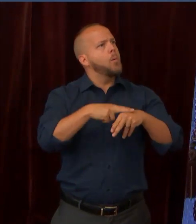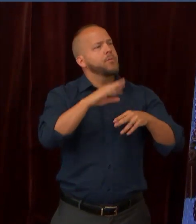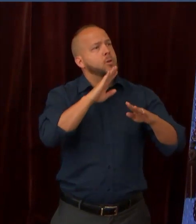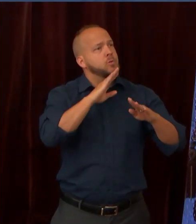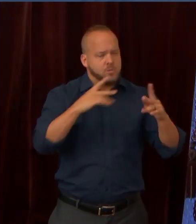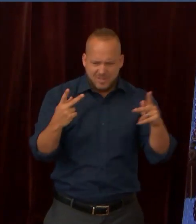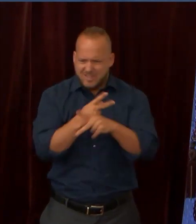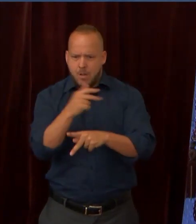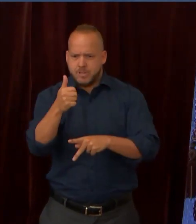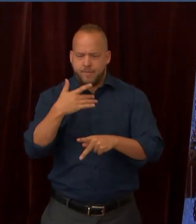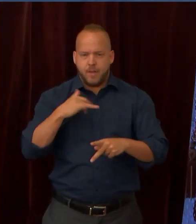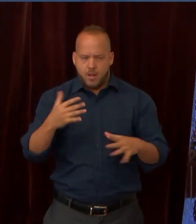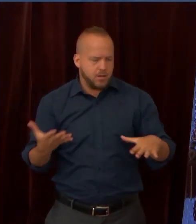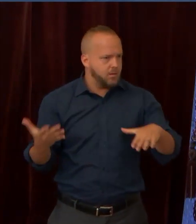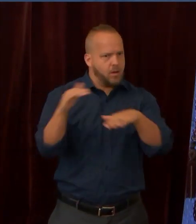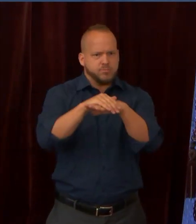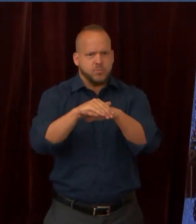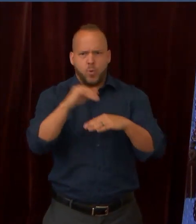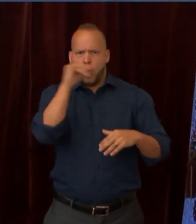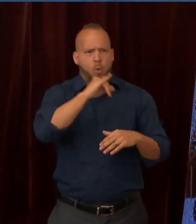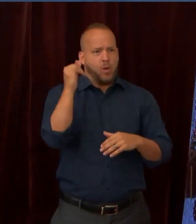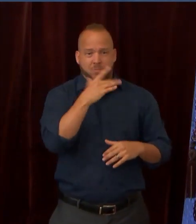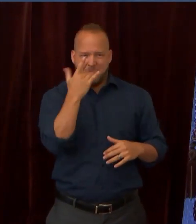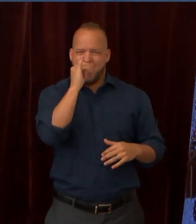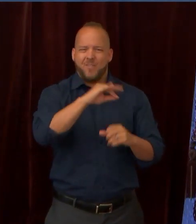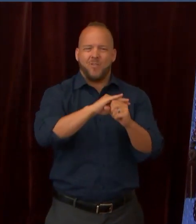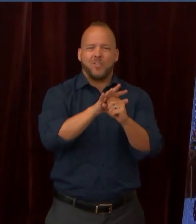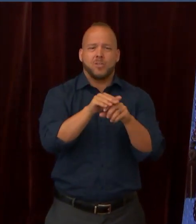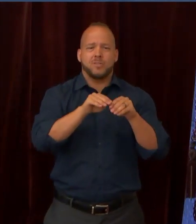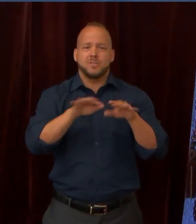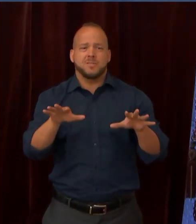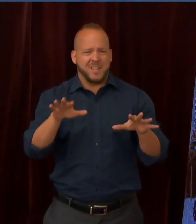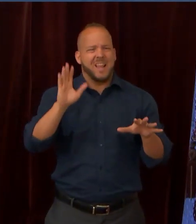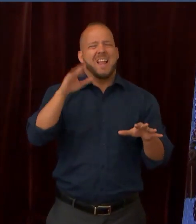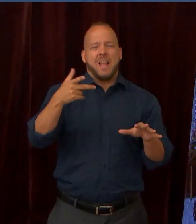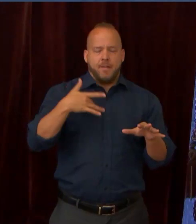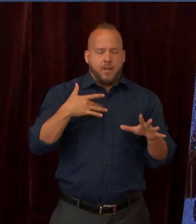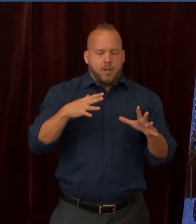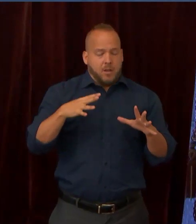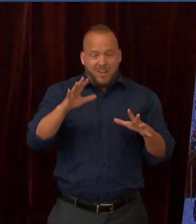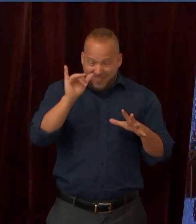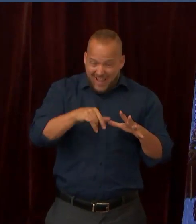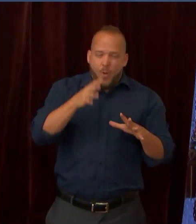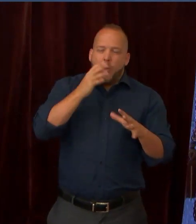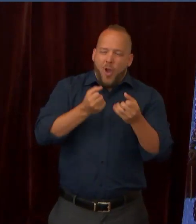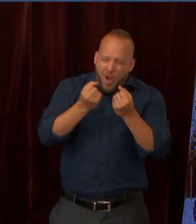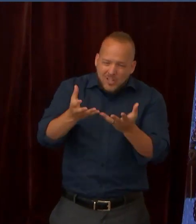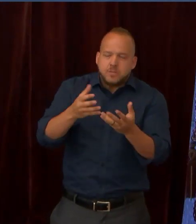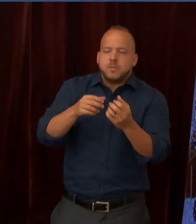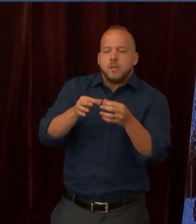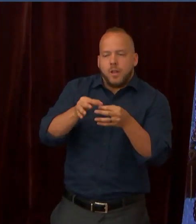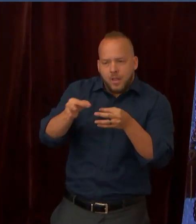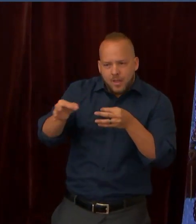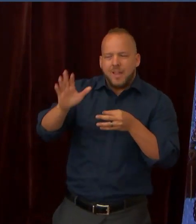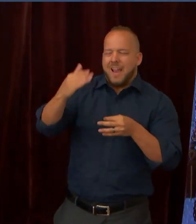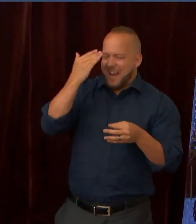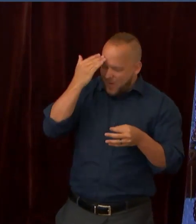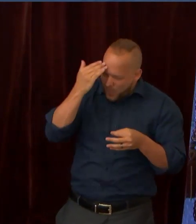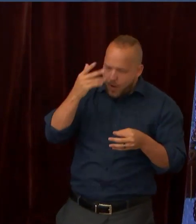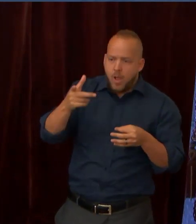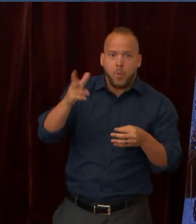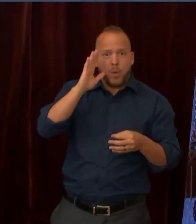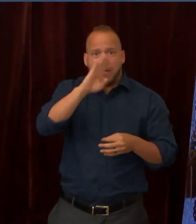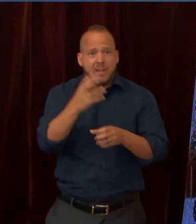I just want to tell you, this is intensely a priority for me, and I make sure that we do everything we can to increase